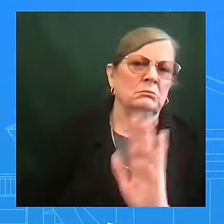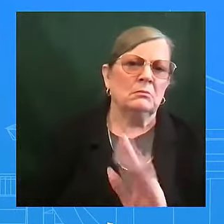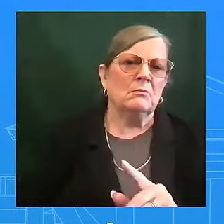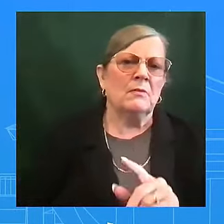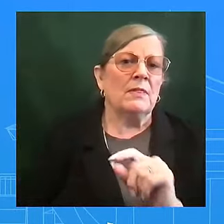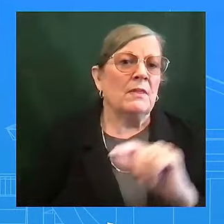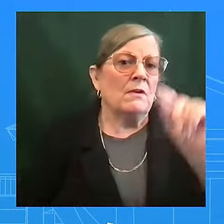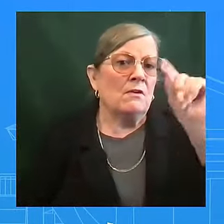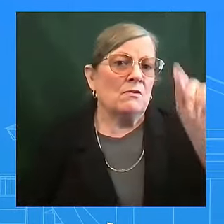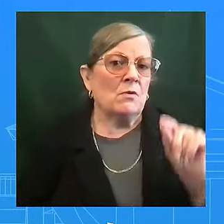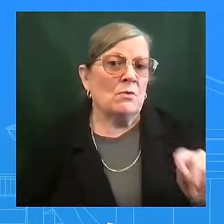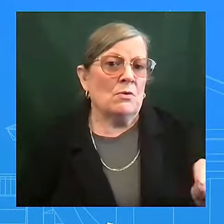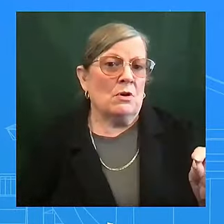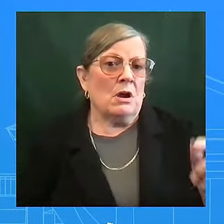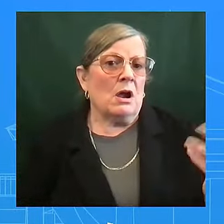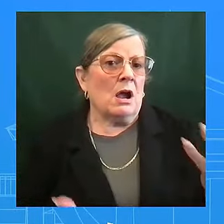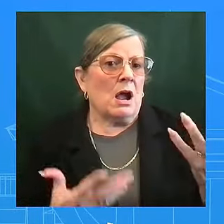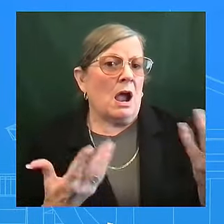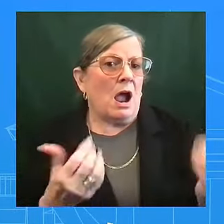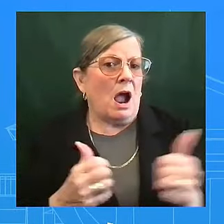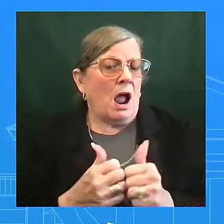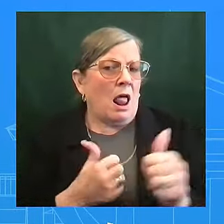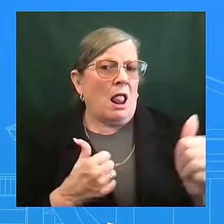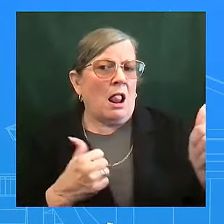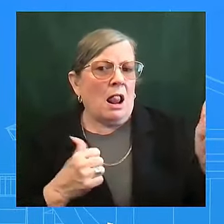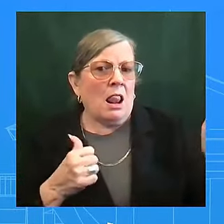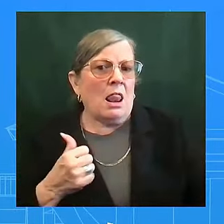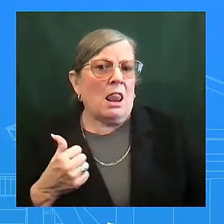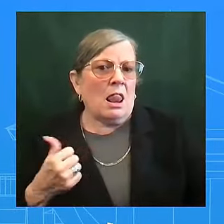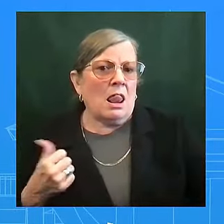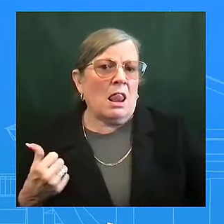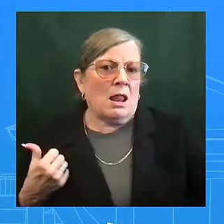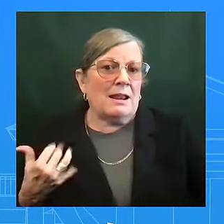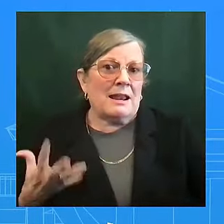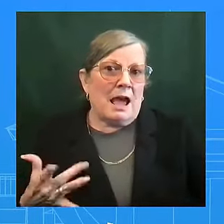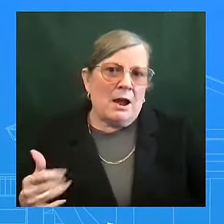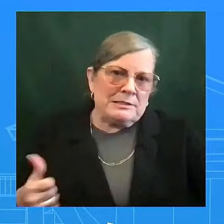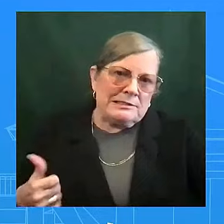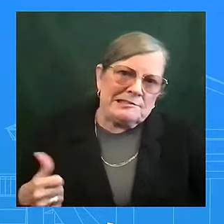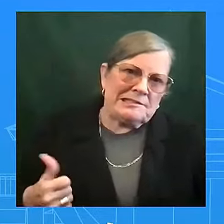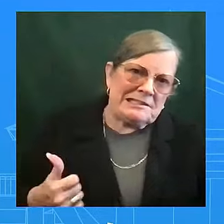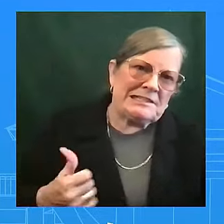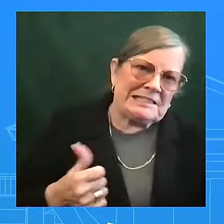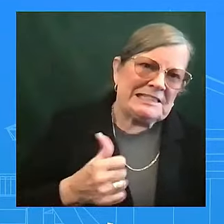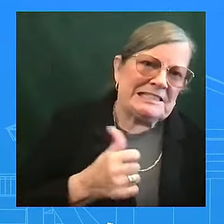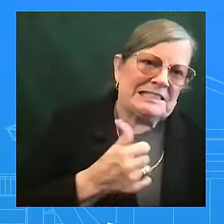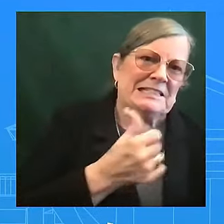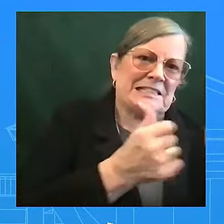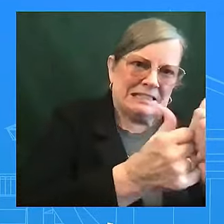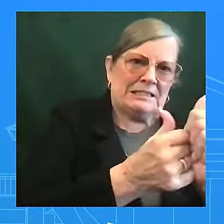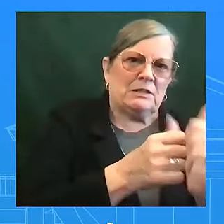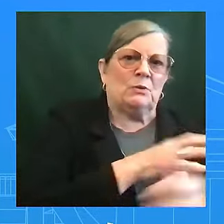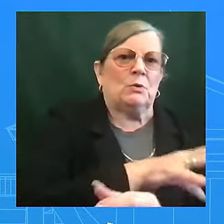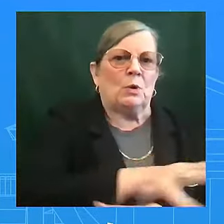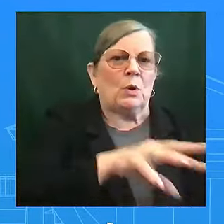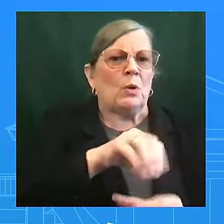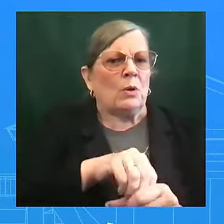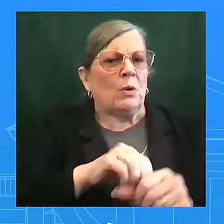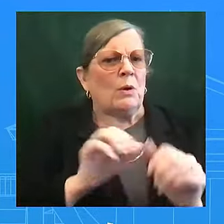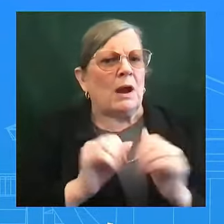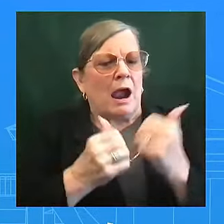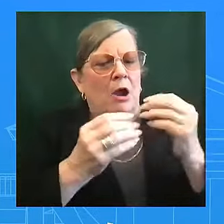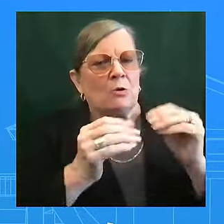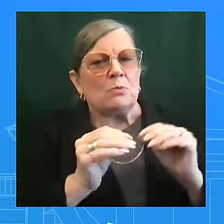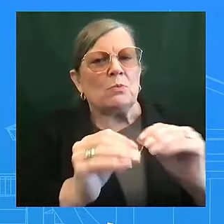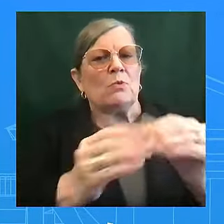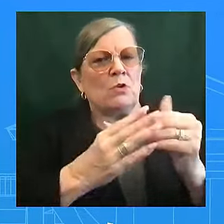included in our policies. They're included in our legislation. They're included in how we move forward, even in executive actions, right? And this is the president that takes